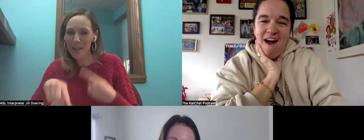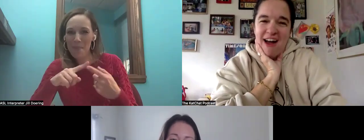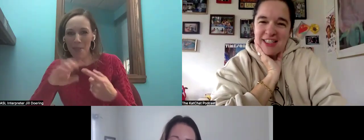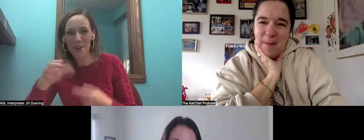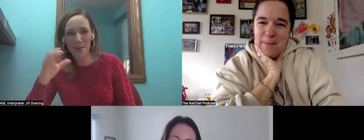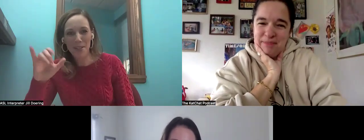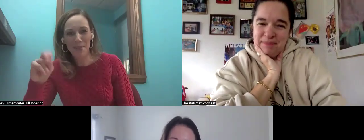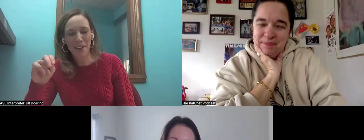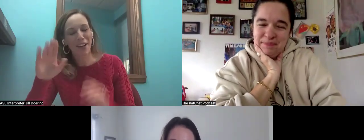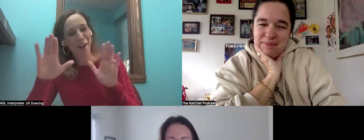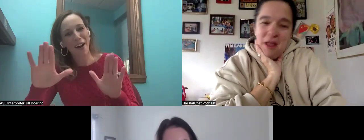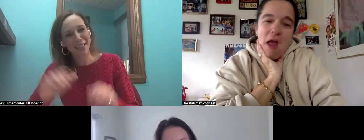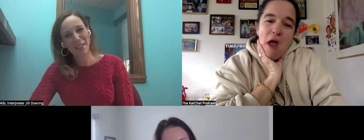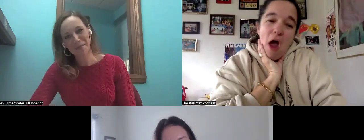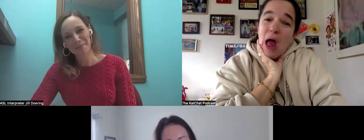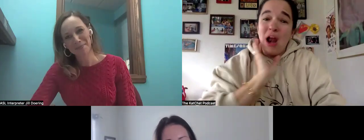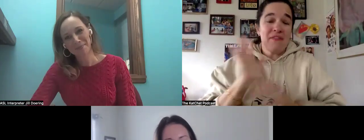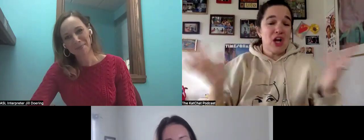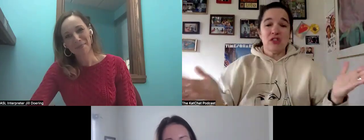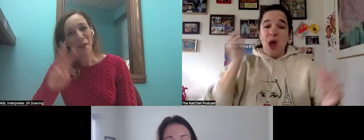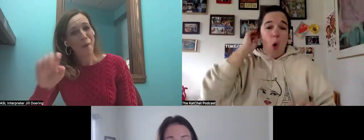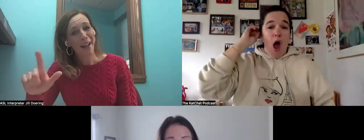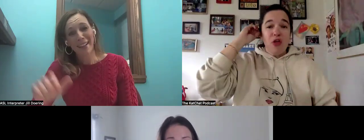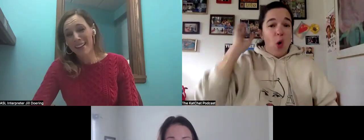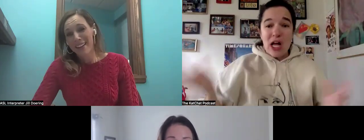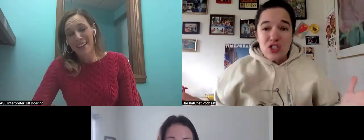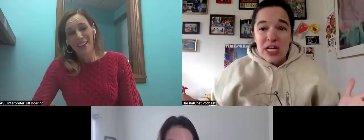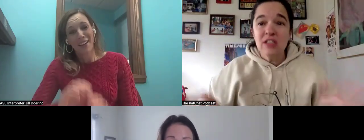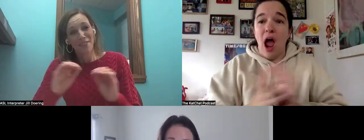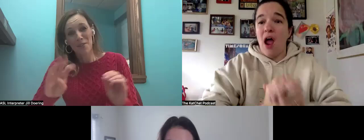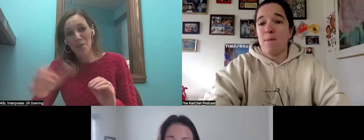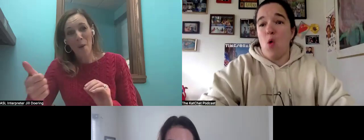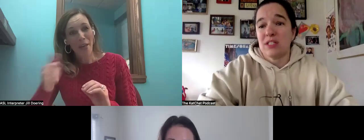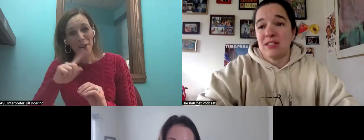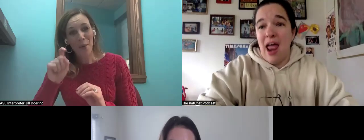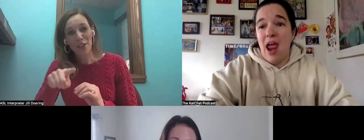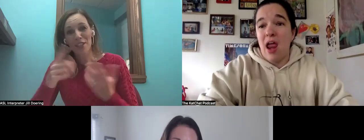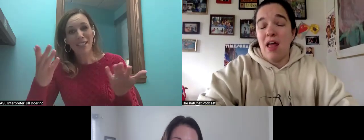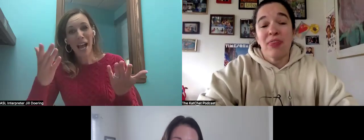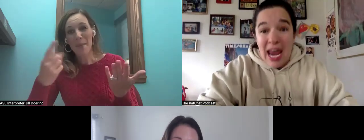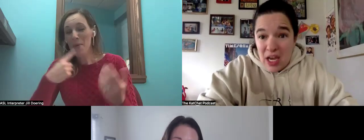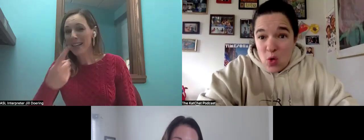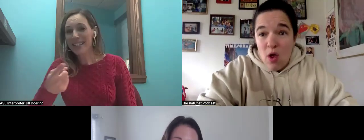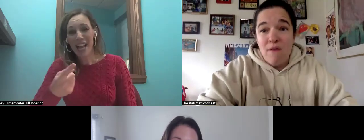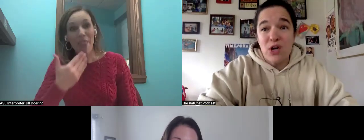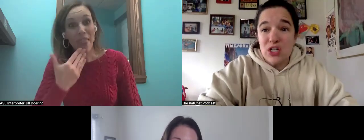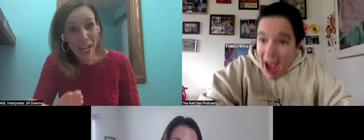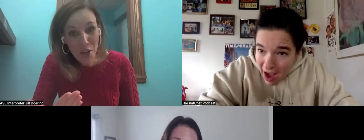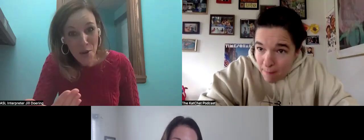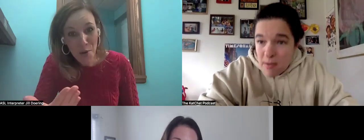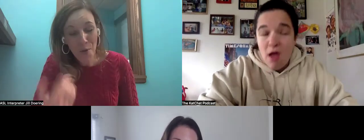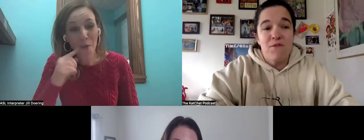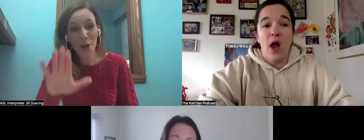corn. Yeah. Awesome. Yeah. All right, Bunny, if there's no other questions, I'm going to say thank you for